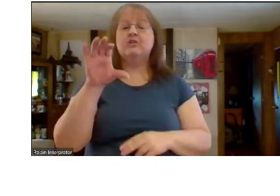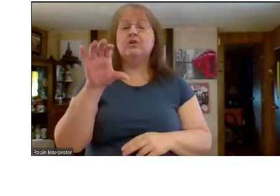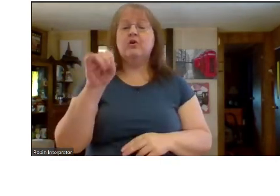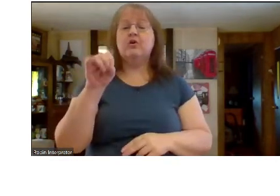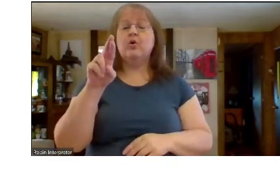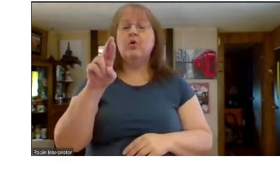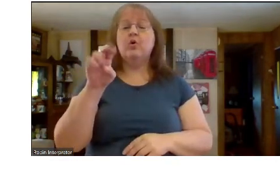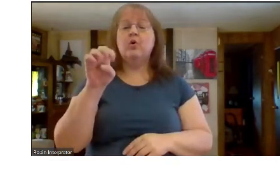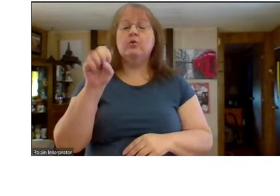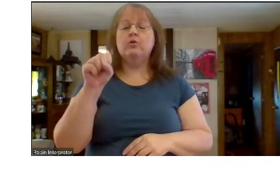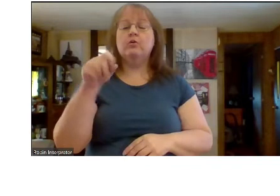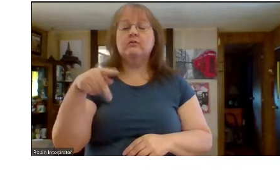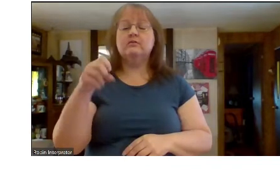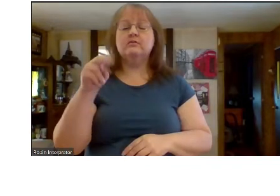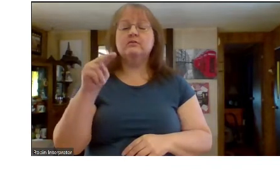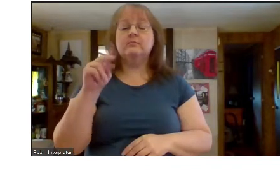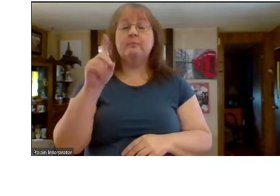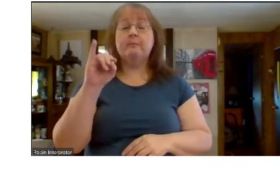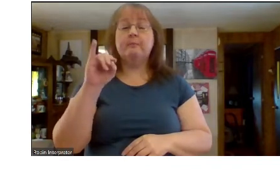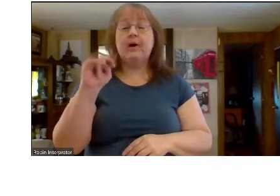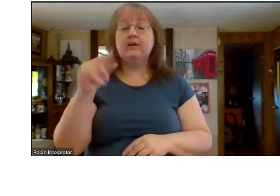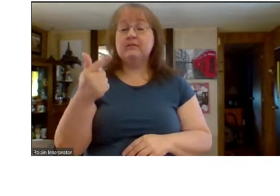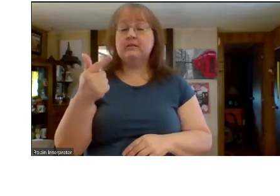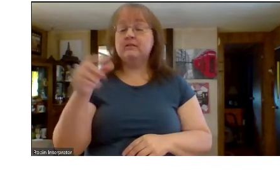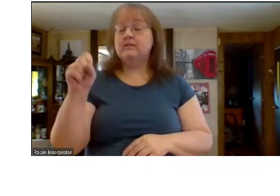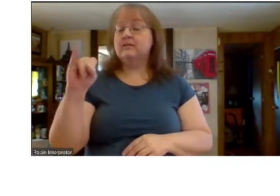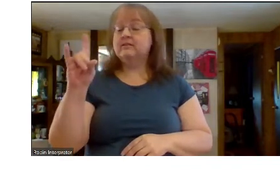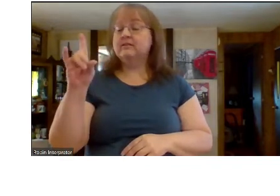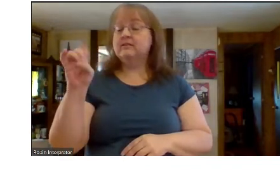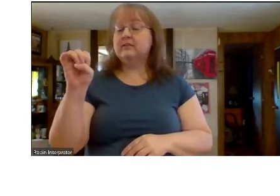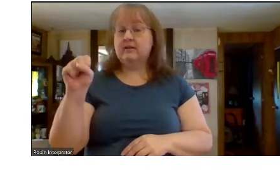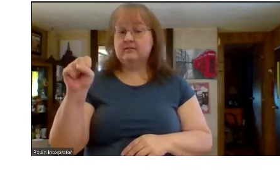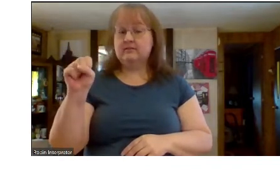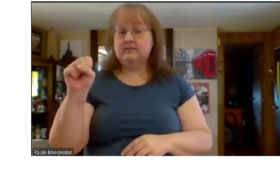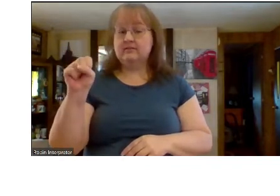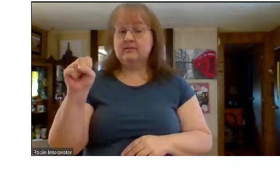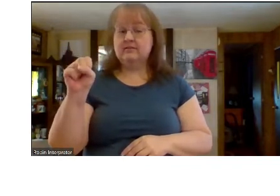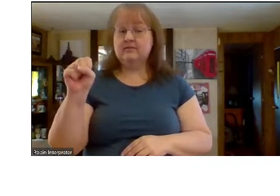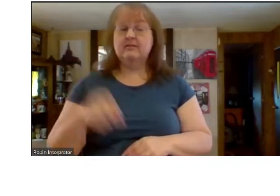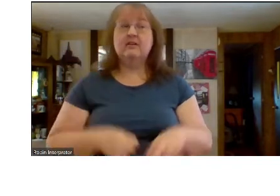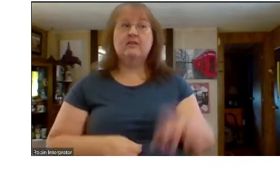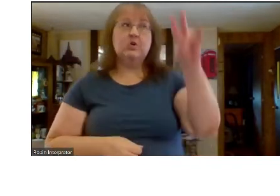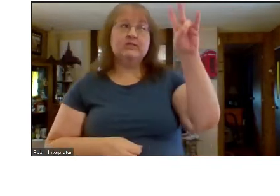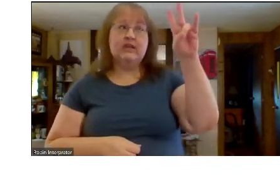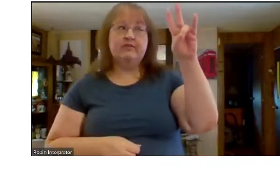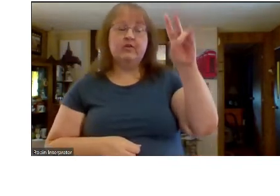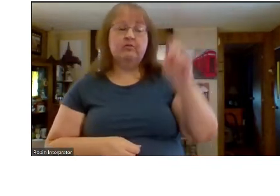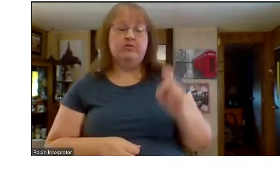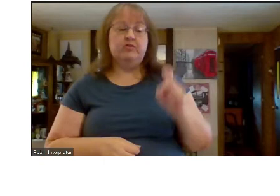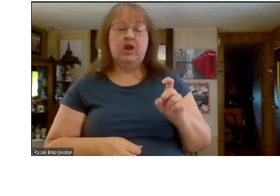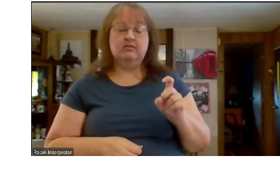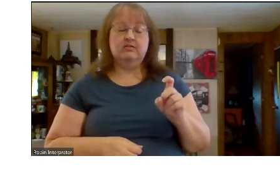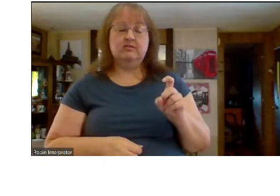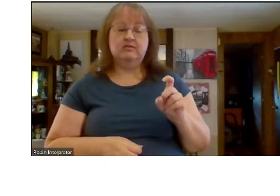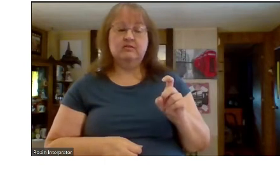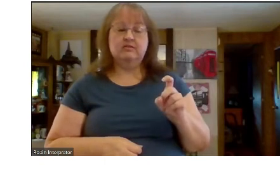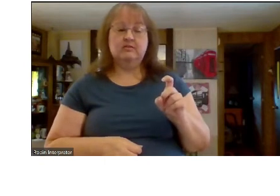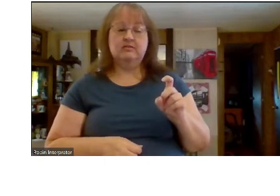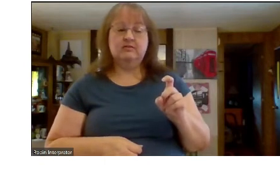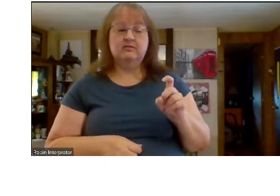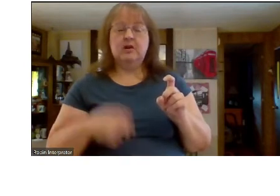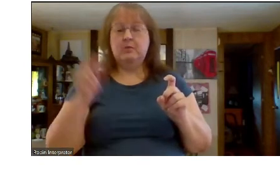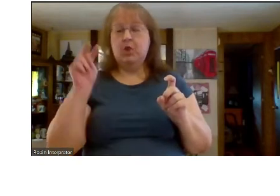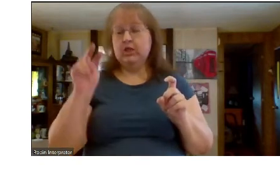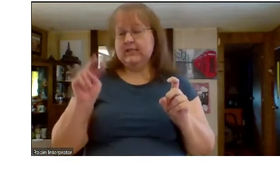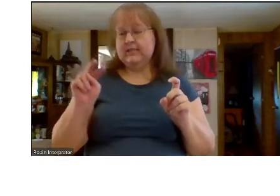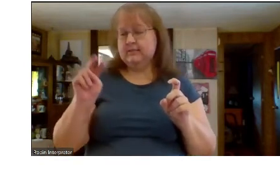sides. They're actually called corresponding sides where they're in the same spot, corresponding. Okay, so 7 over